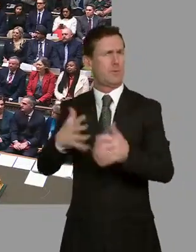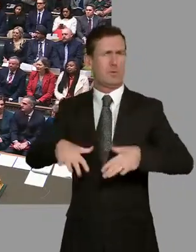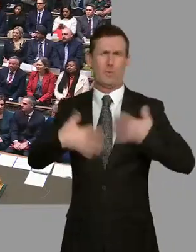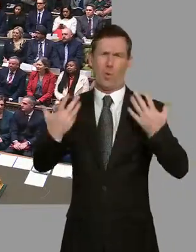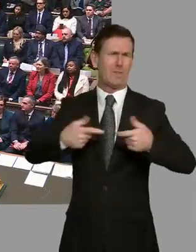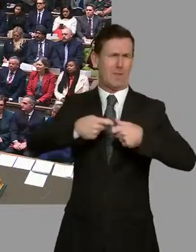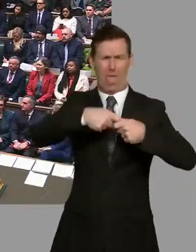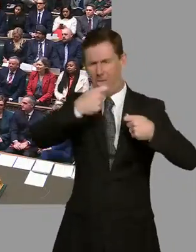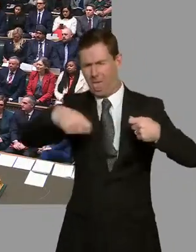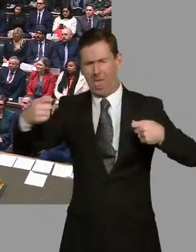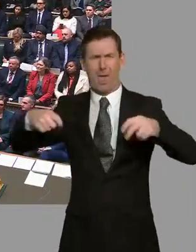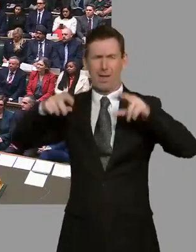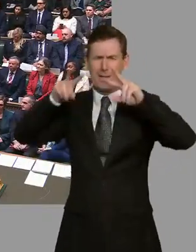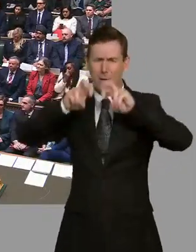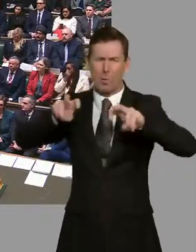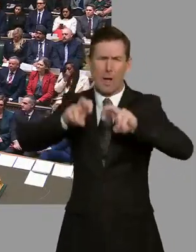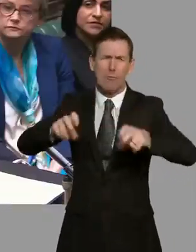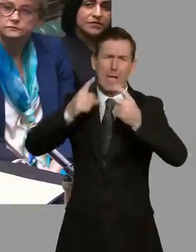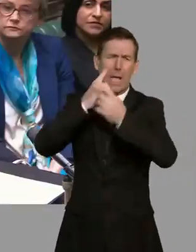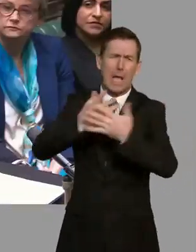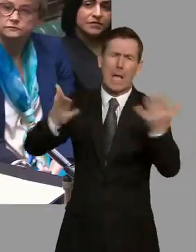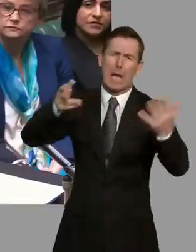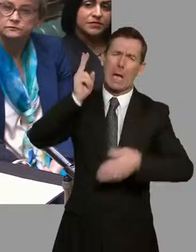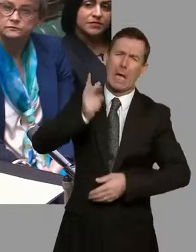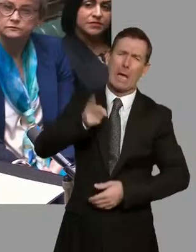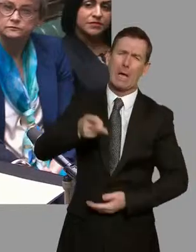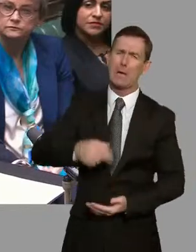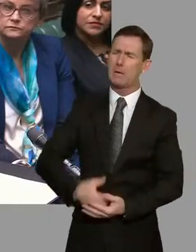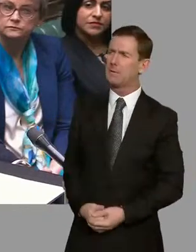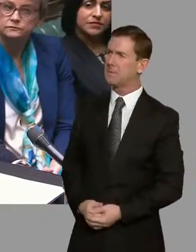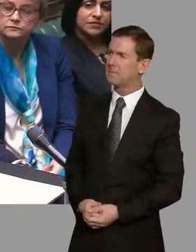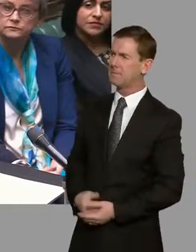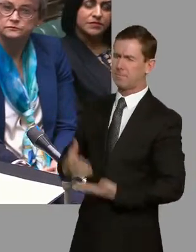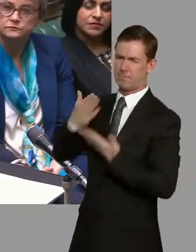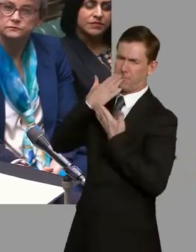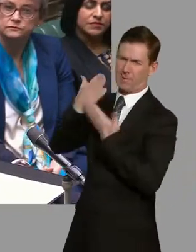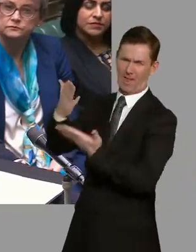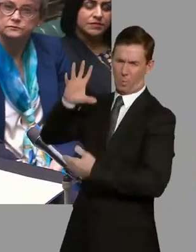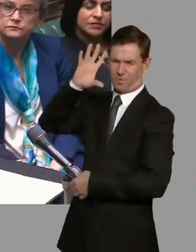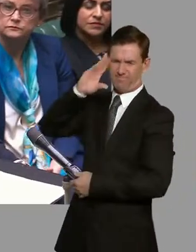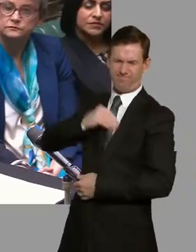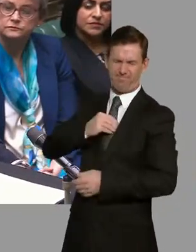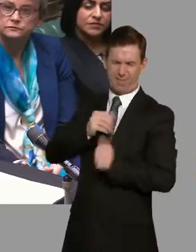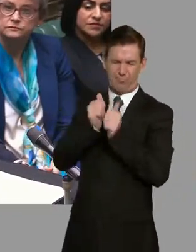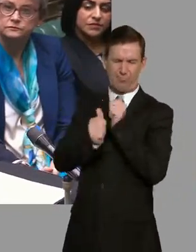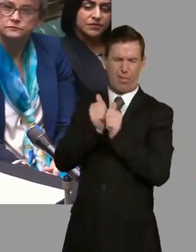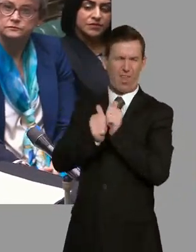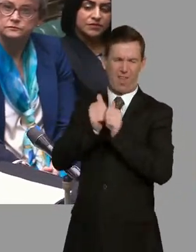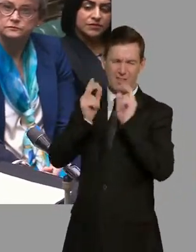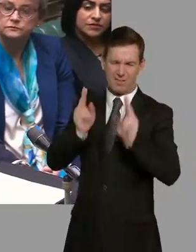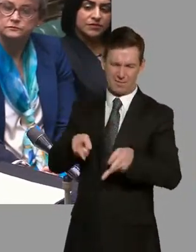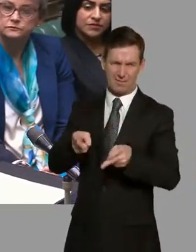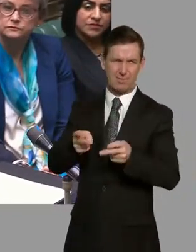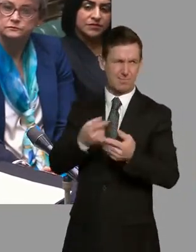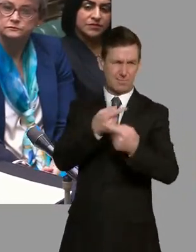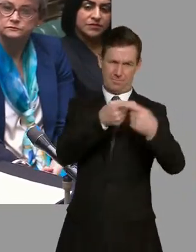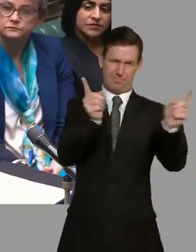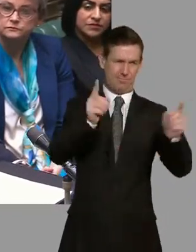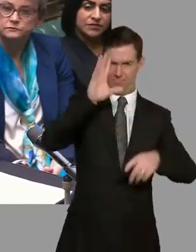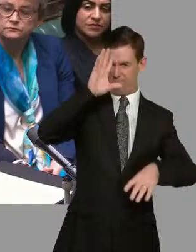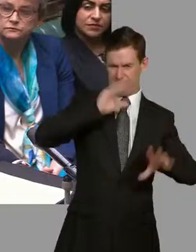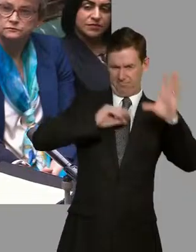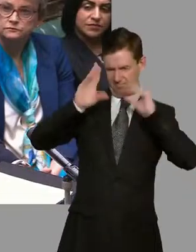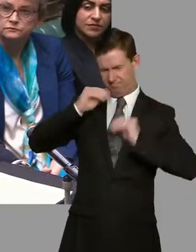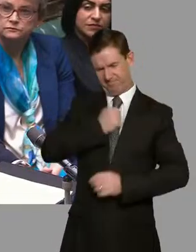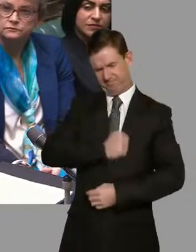Can I thank him for his remarks about my brother and the other colleagues who've sent me remarks. Mr. Speaker, he raises a very important issue.